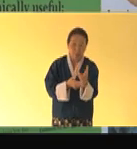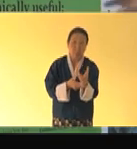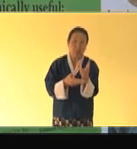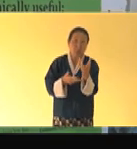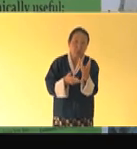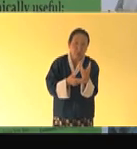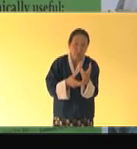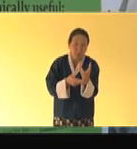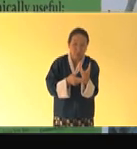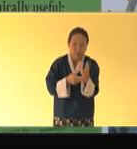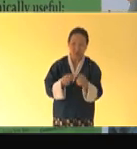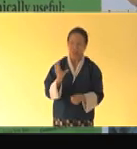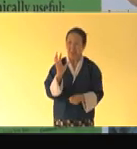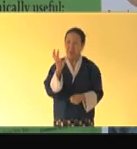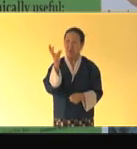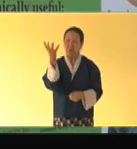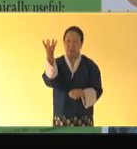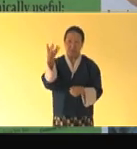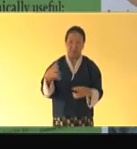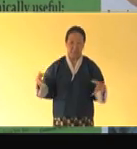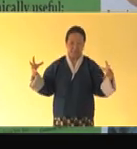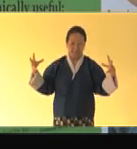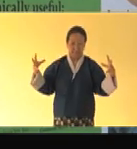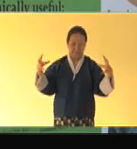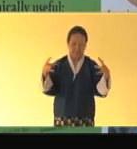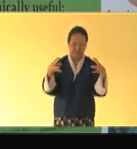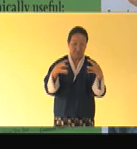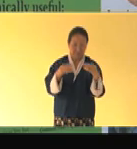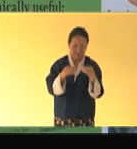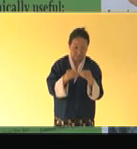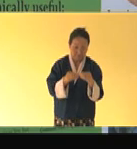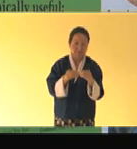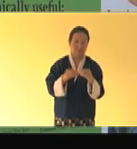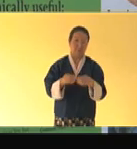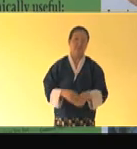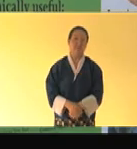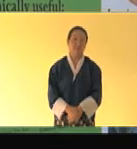some few Mechanopsis blue poppy species, which are also